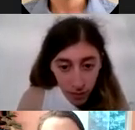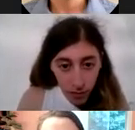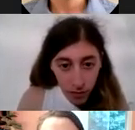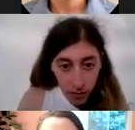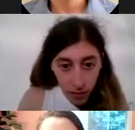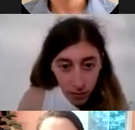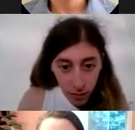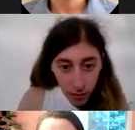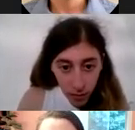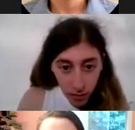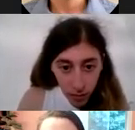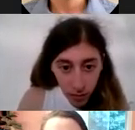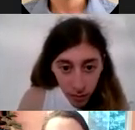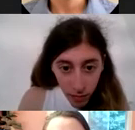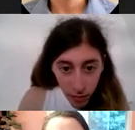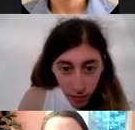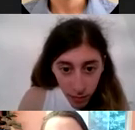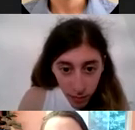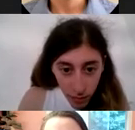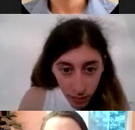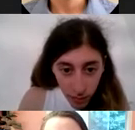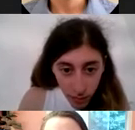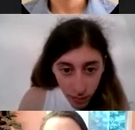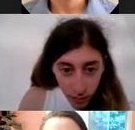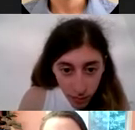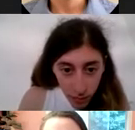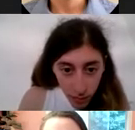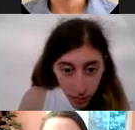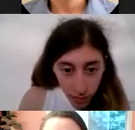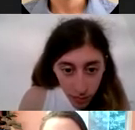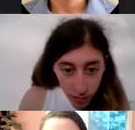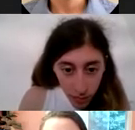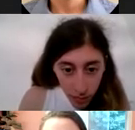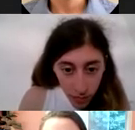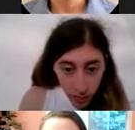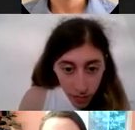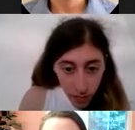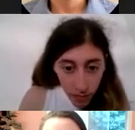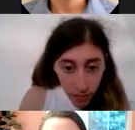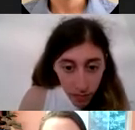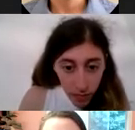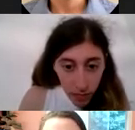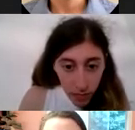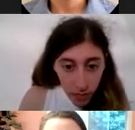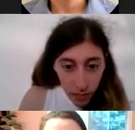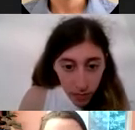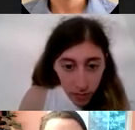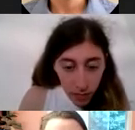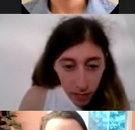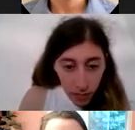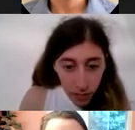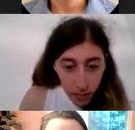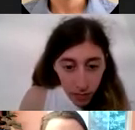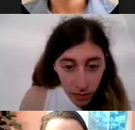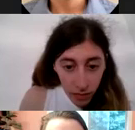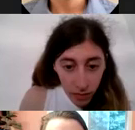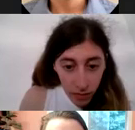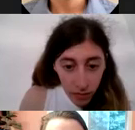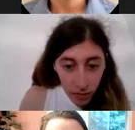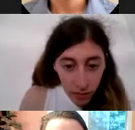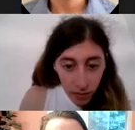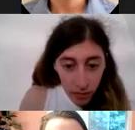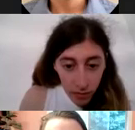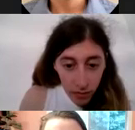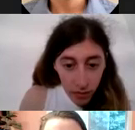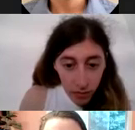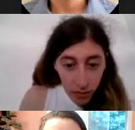current relationships, often obscuring harm and justifying ongoing harm. There is no well-being without reconciliation and